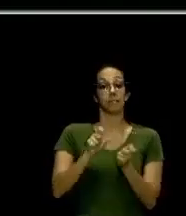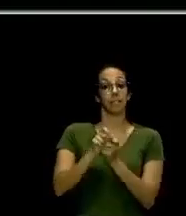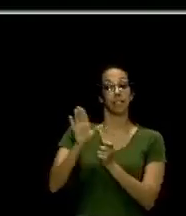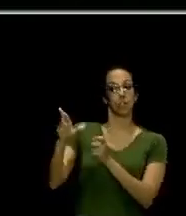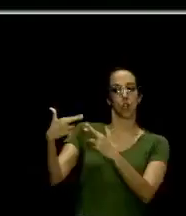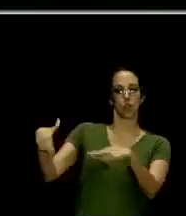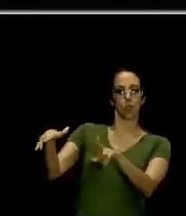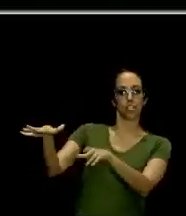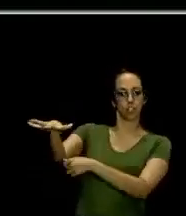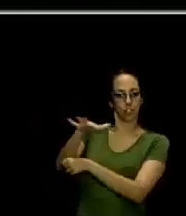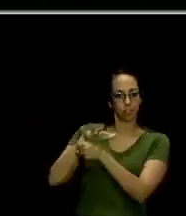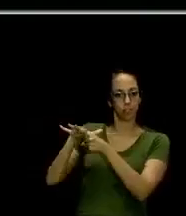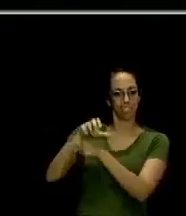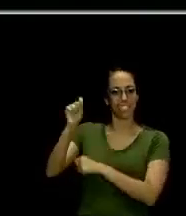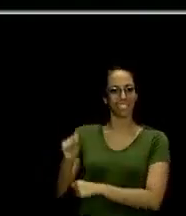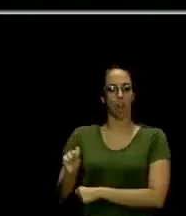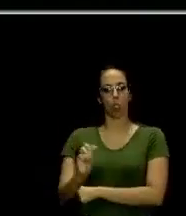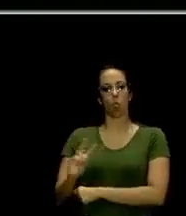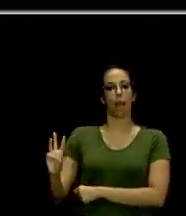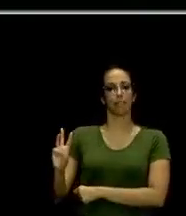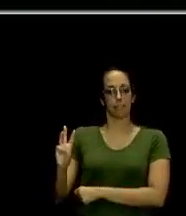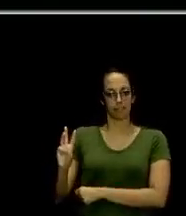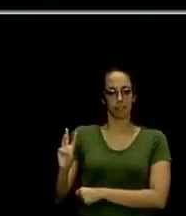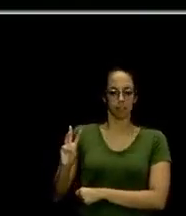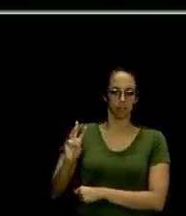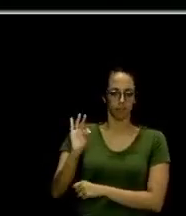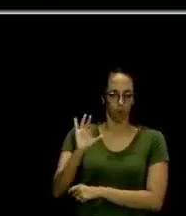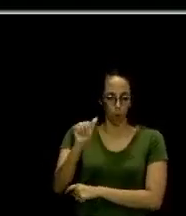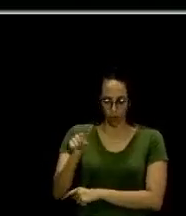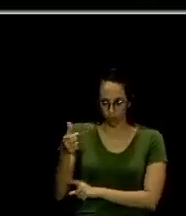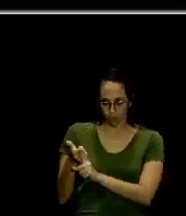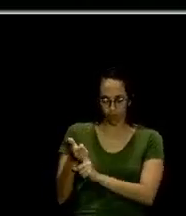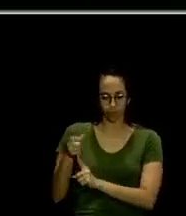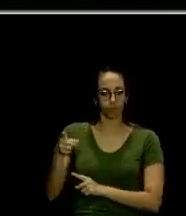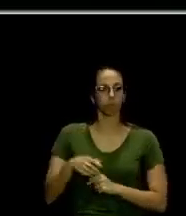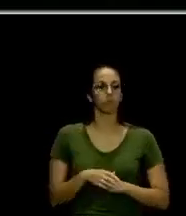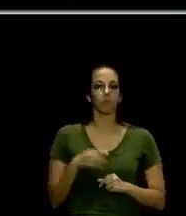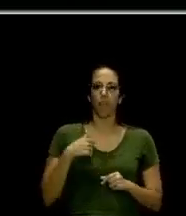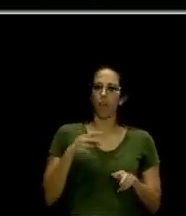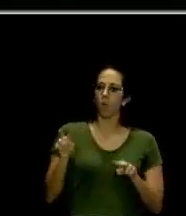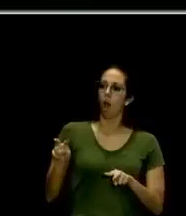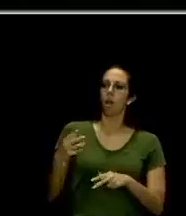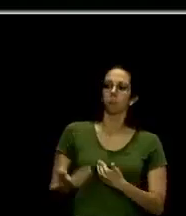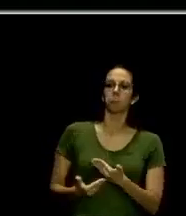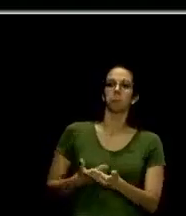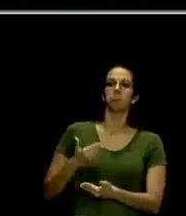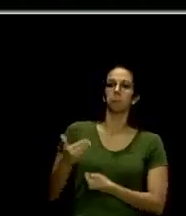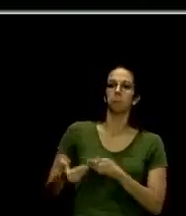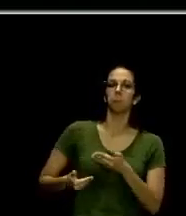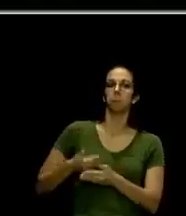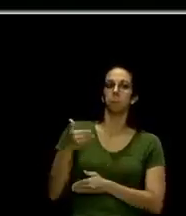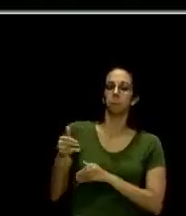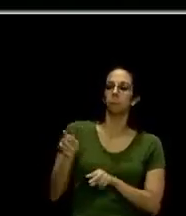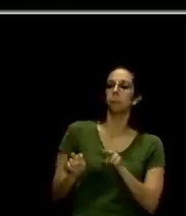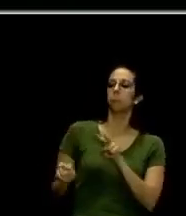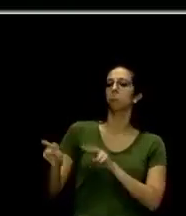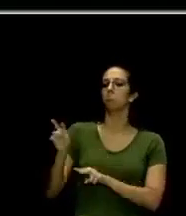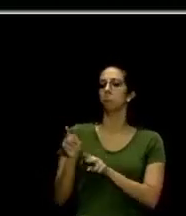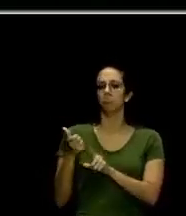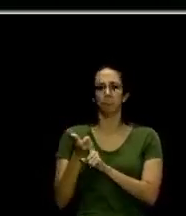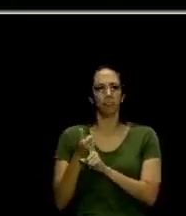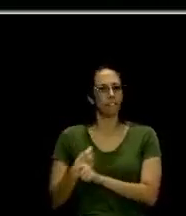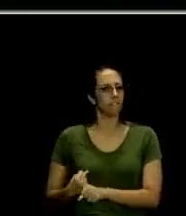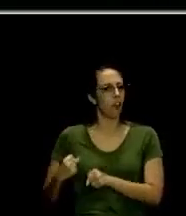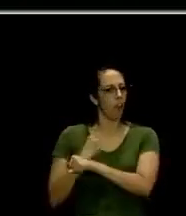region, which is in Southwest Florida. And I watched her in the process, and she is a hard